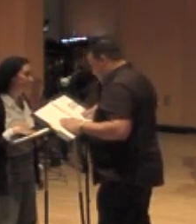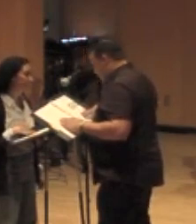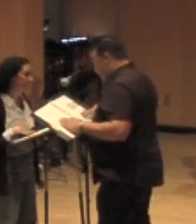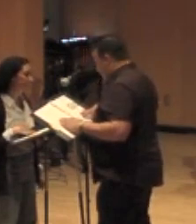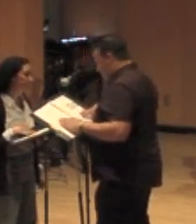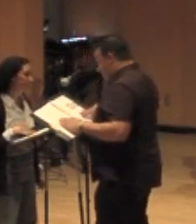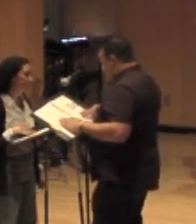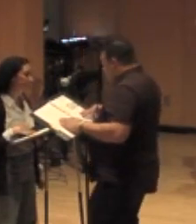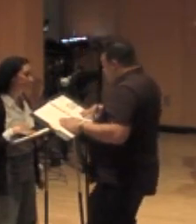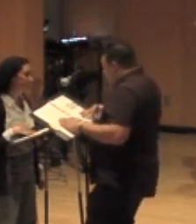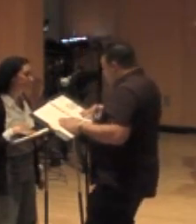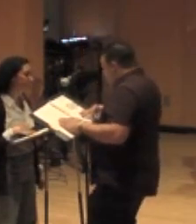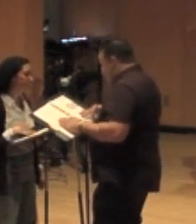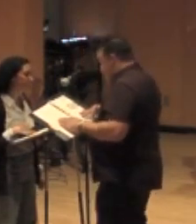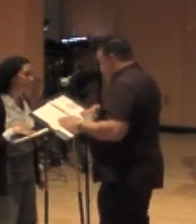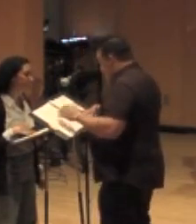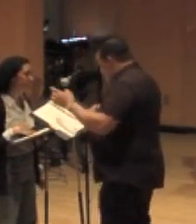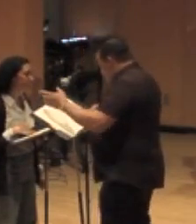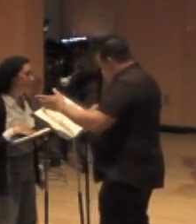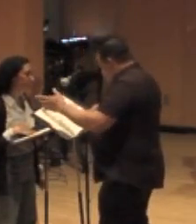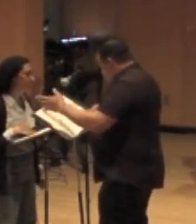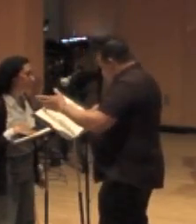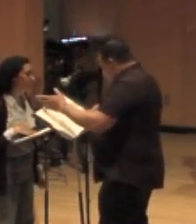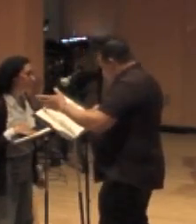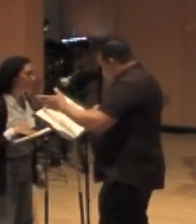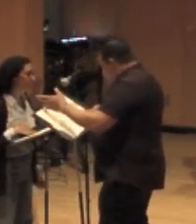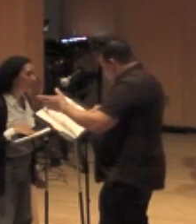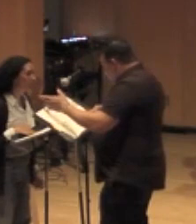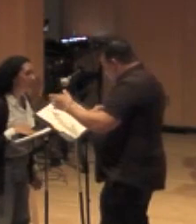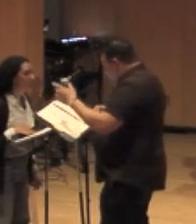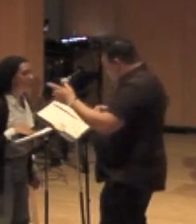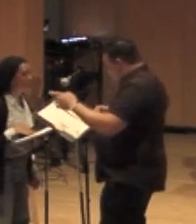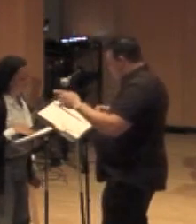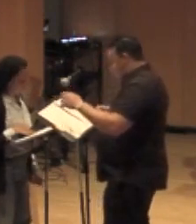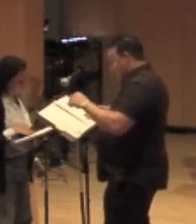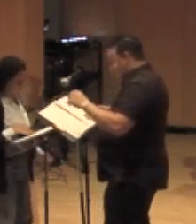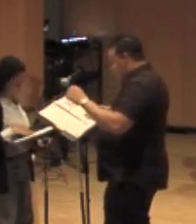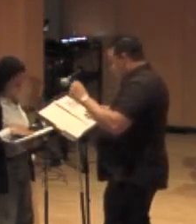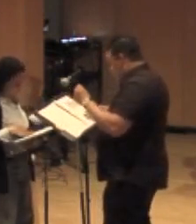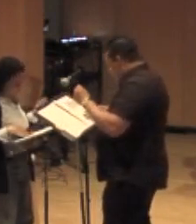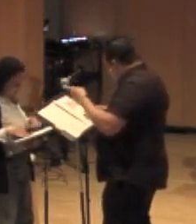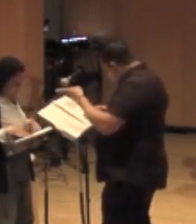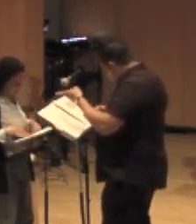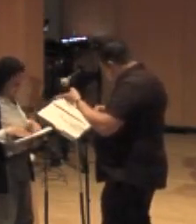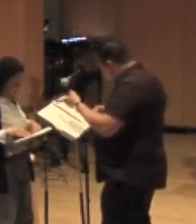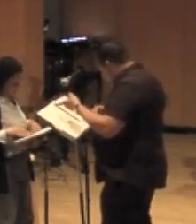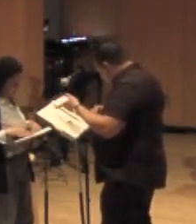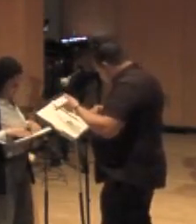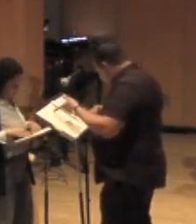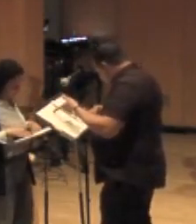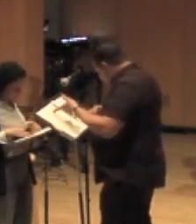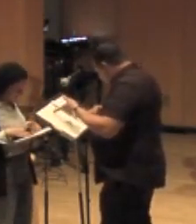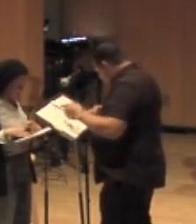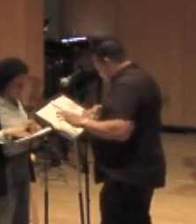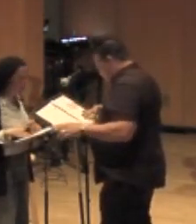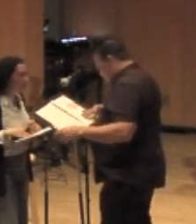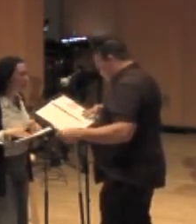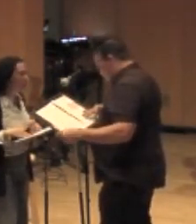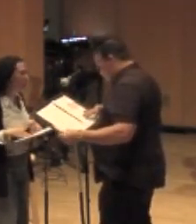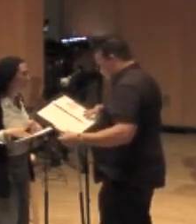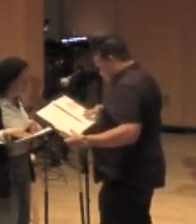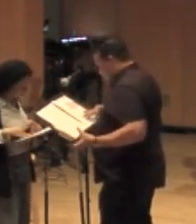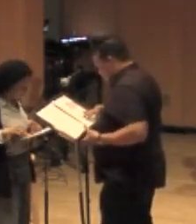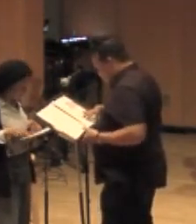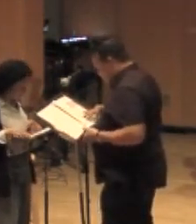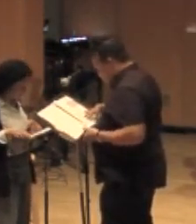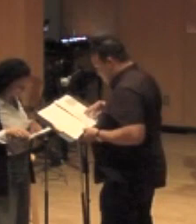but today's the day your friend is coming by she isn't that right yeah she talked